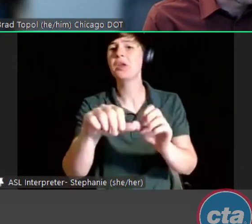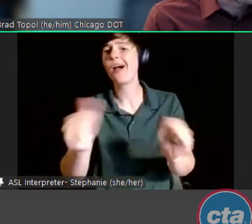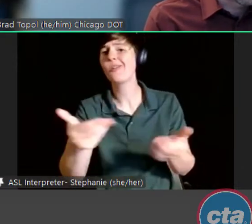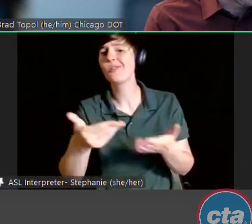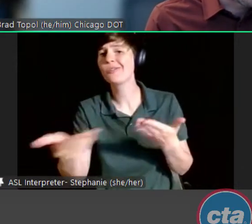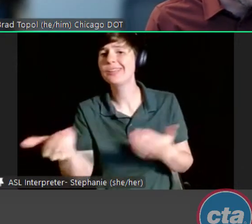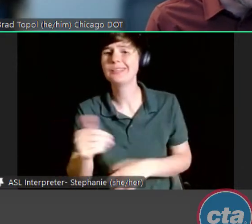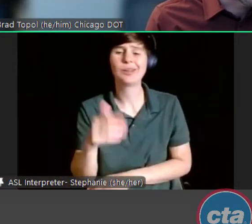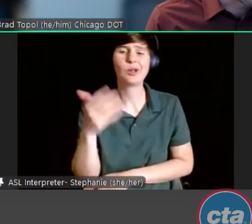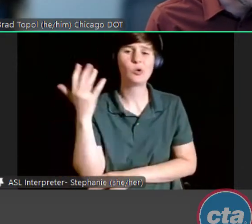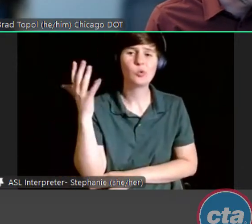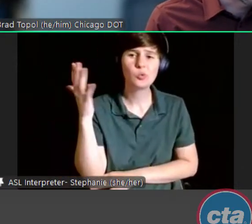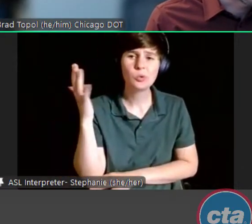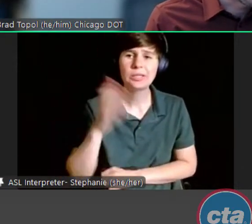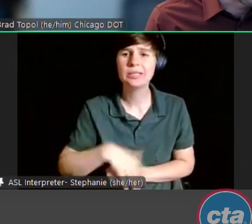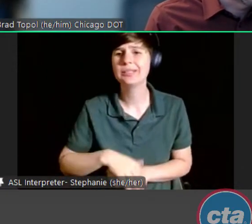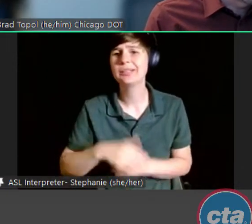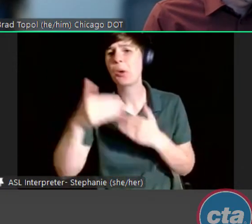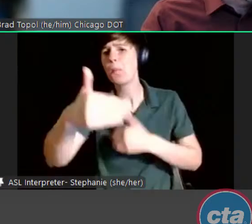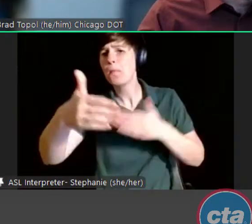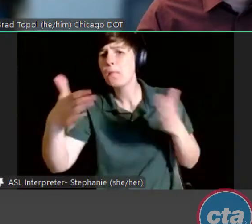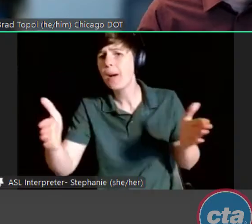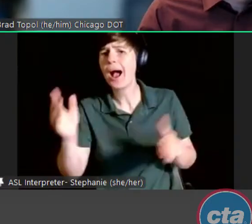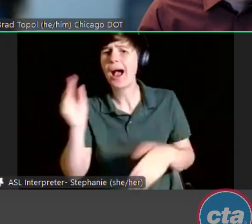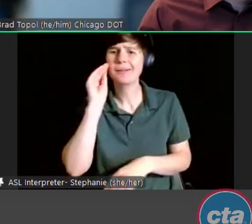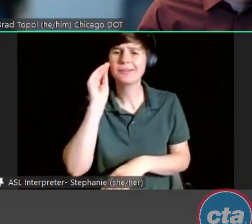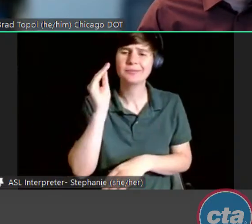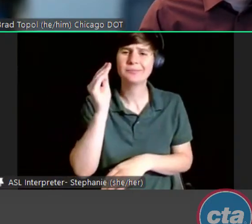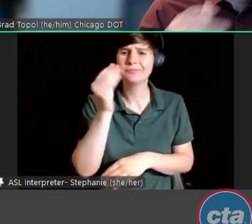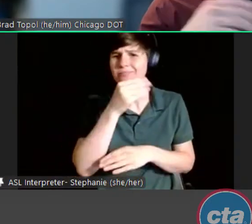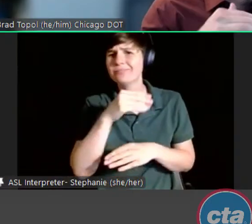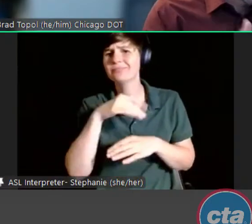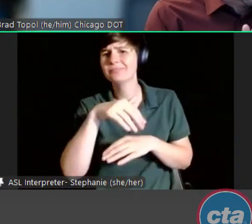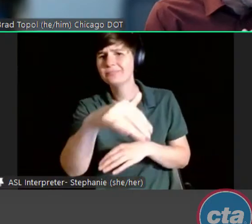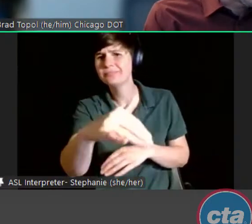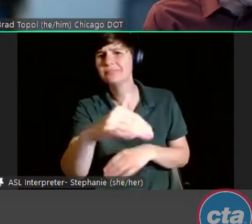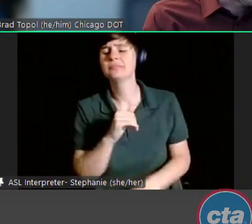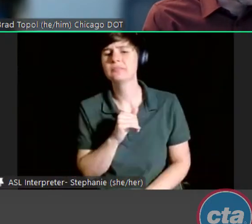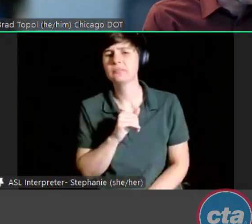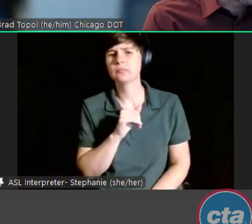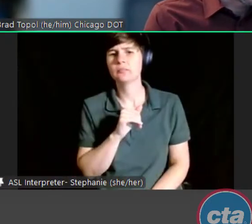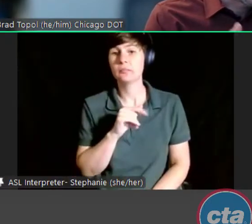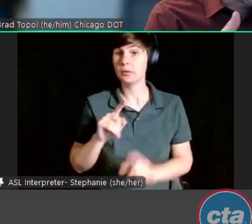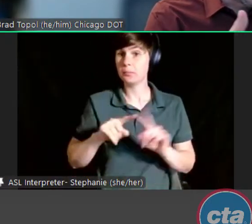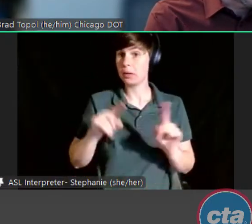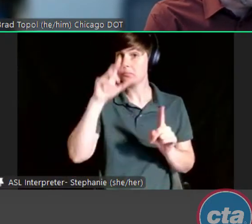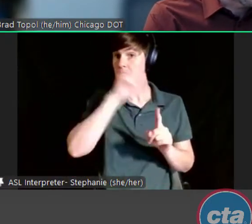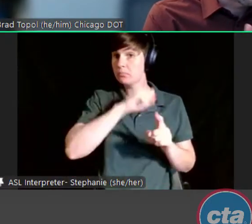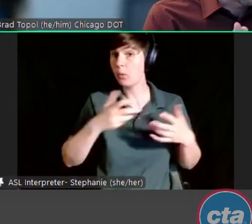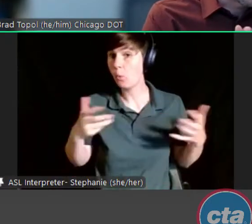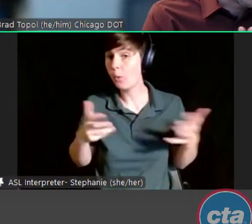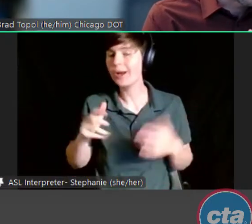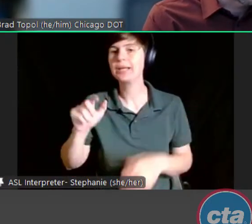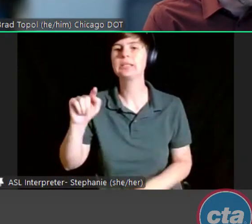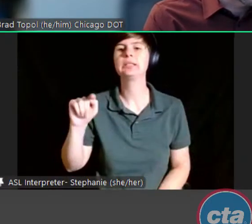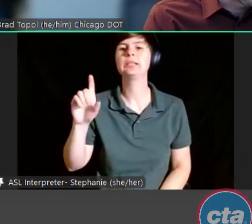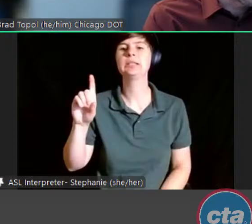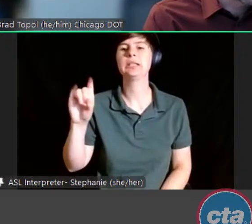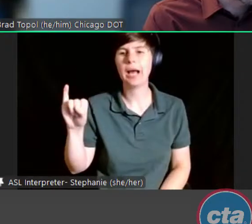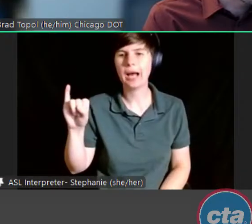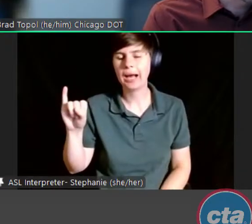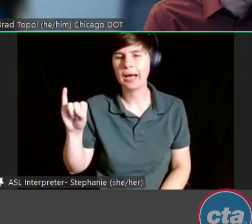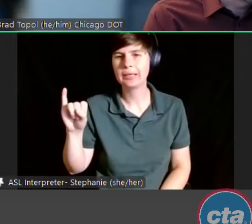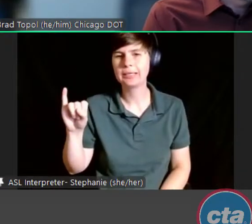trees, park pay to box signs, things like that. But what's maybe missing from one of these earlier designs is something like a TDI or tactile